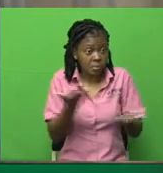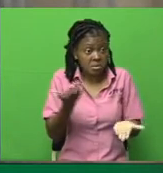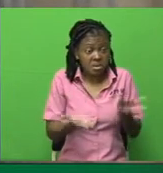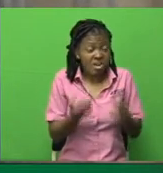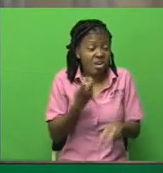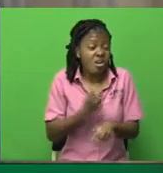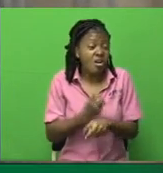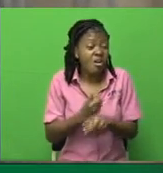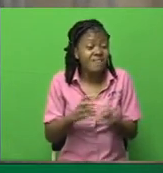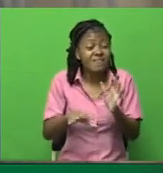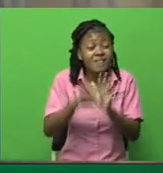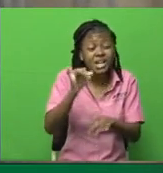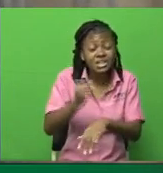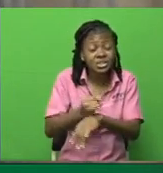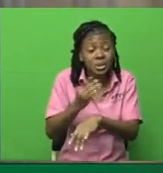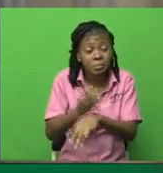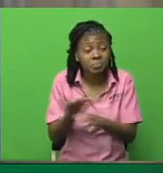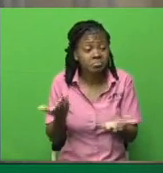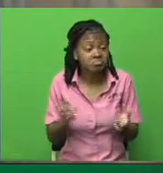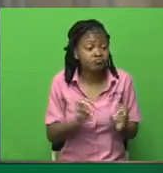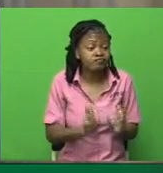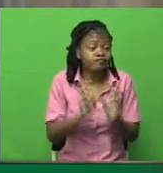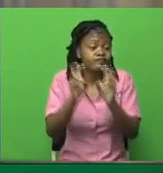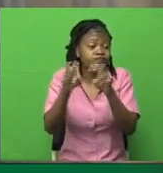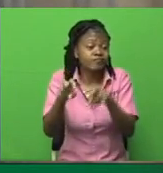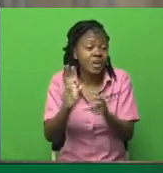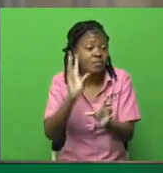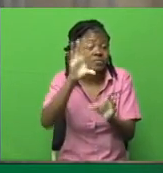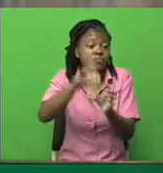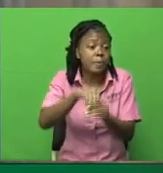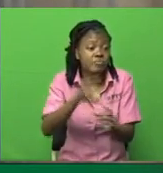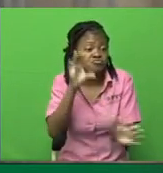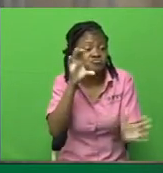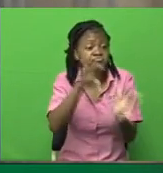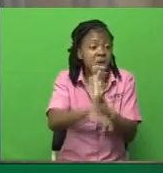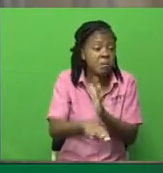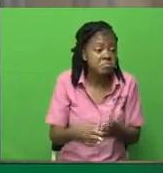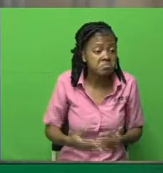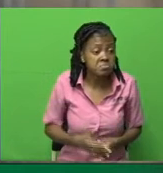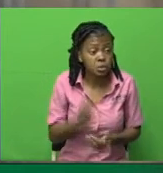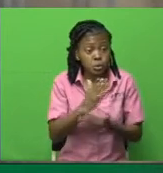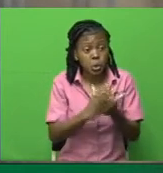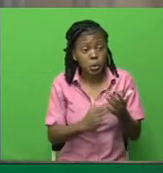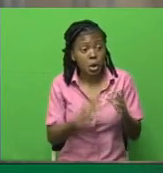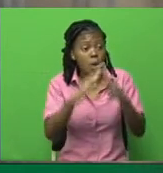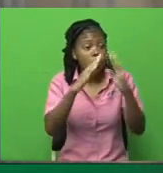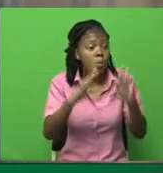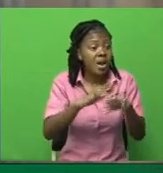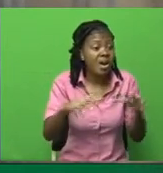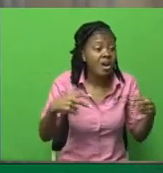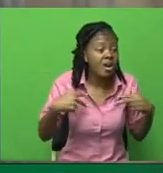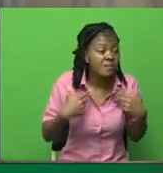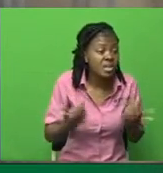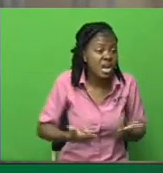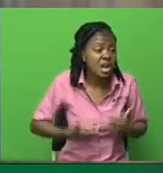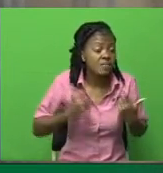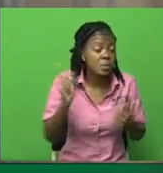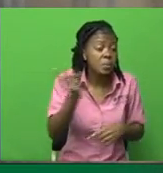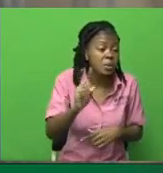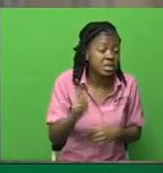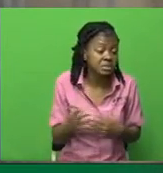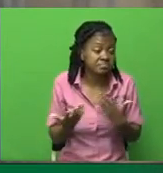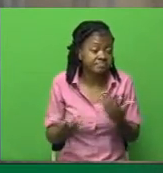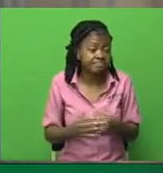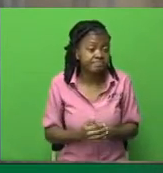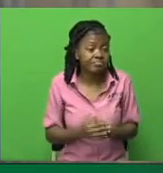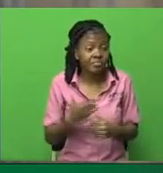to Crime others may become homeless so we are creating in effect a Lost Generation I make commitment